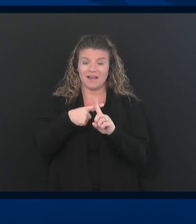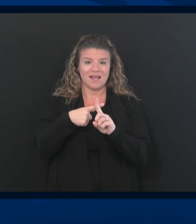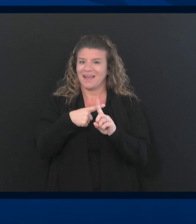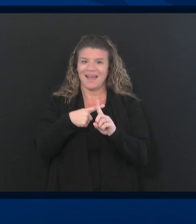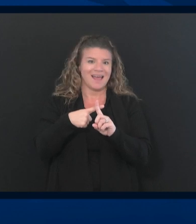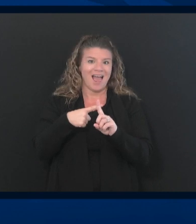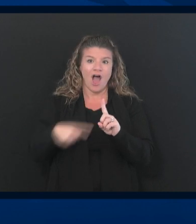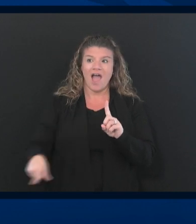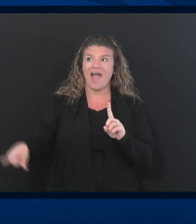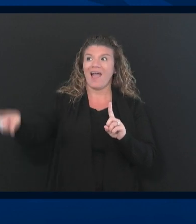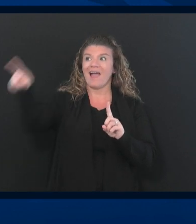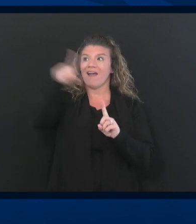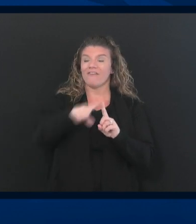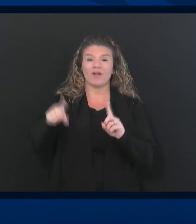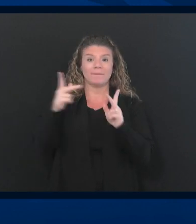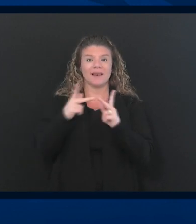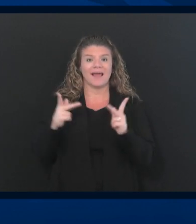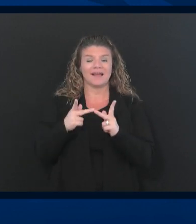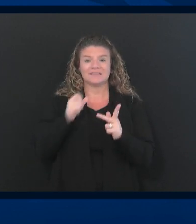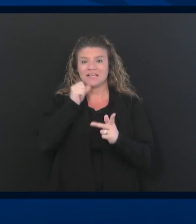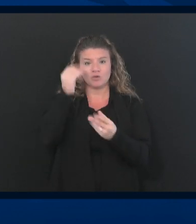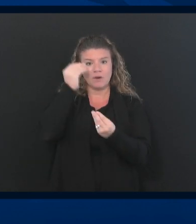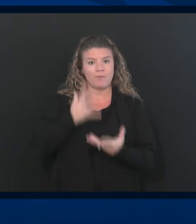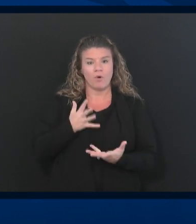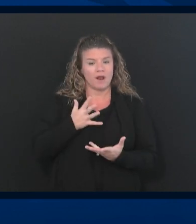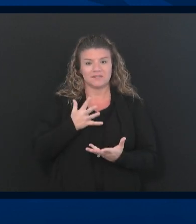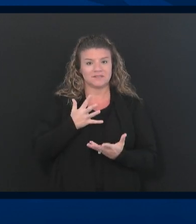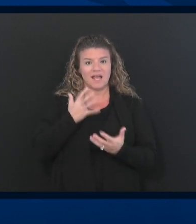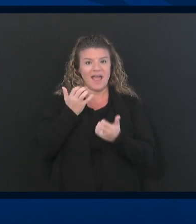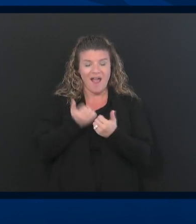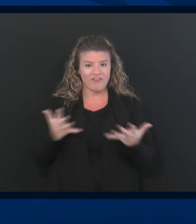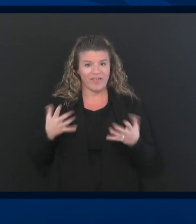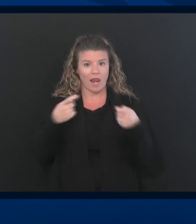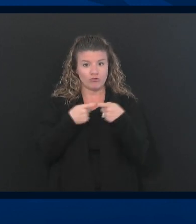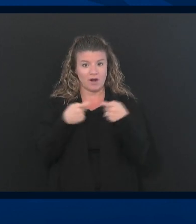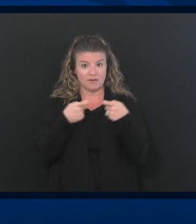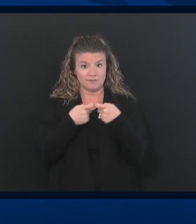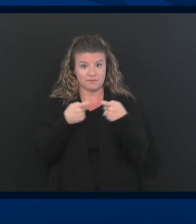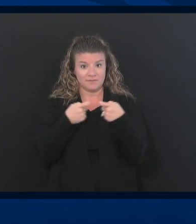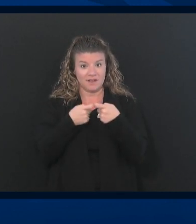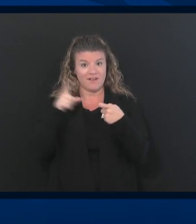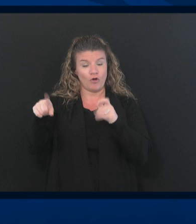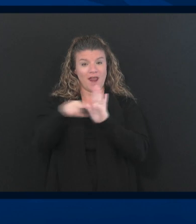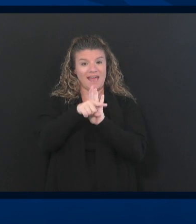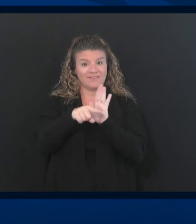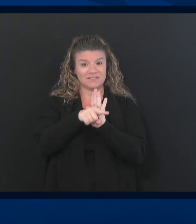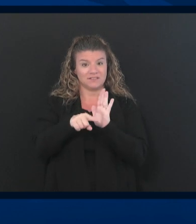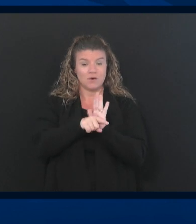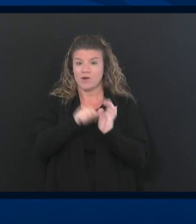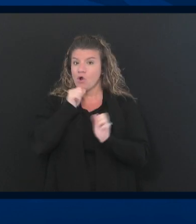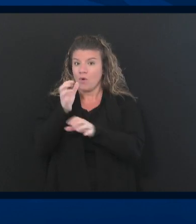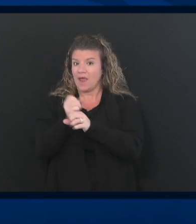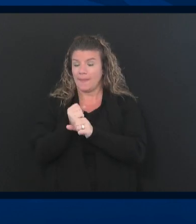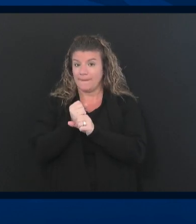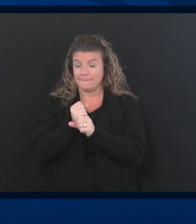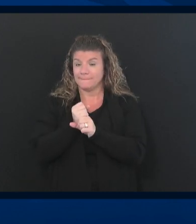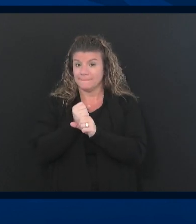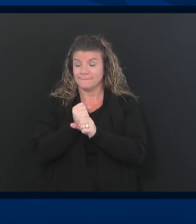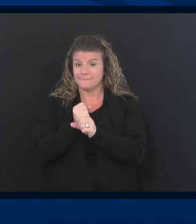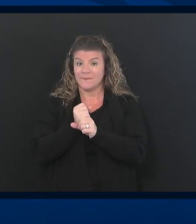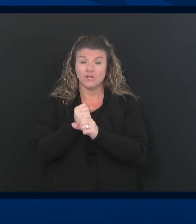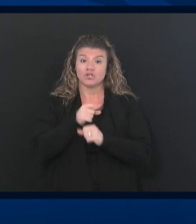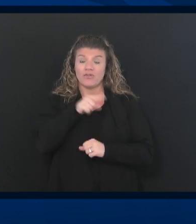laboratory can report them to us electronically, and so of the negatives. And so this is actually